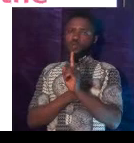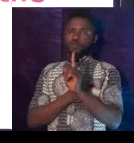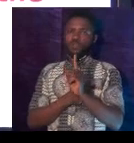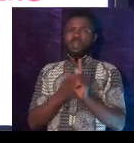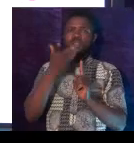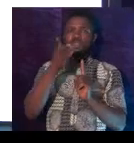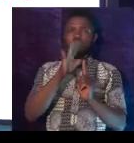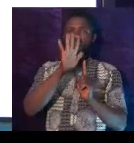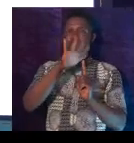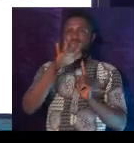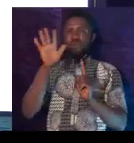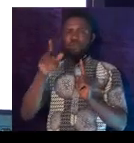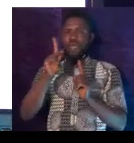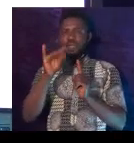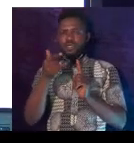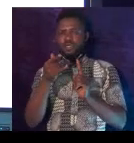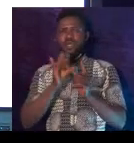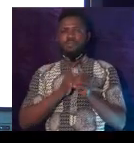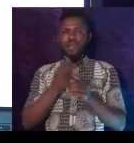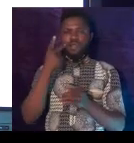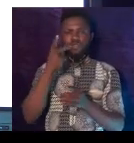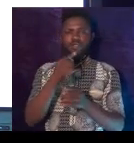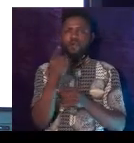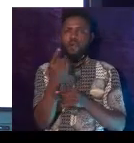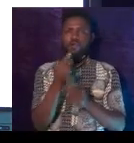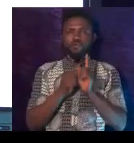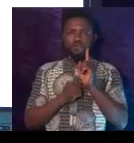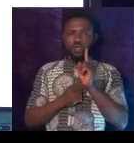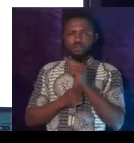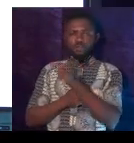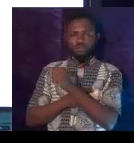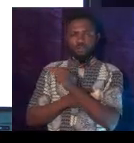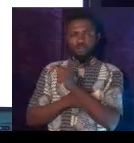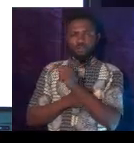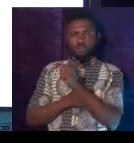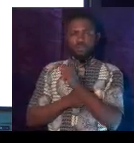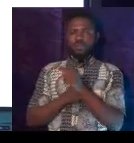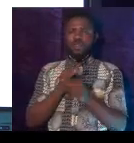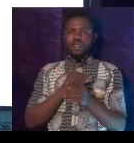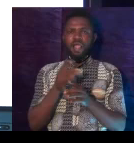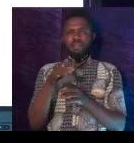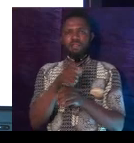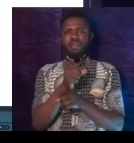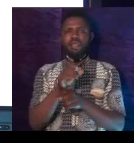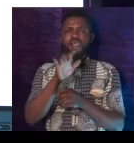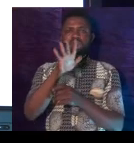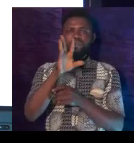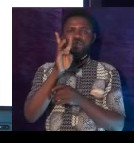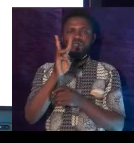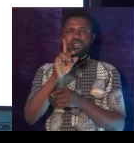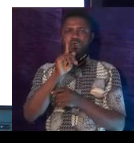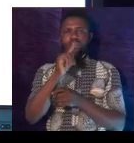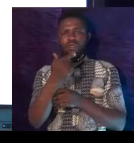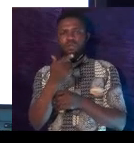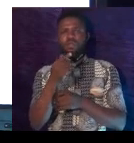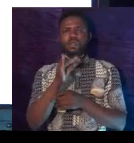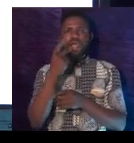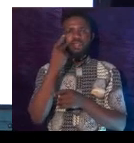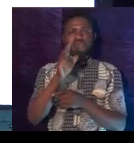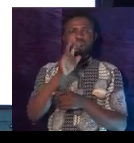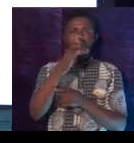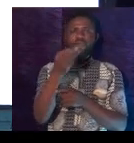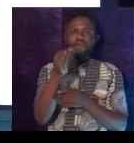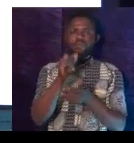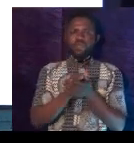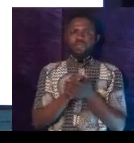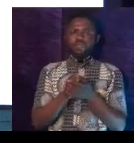one. Then there is 55 kilogram, I see only one. Then I take 56 kilogram, I see